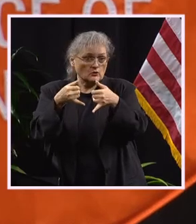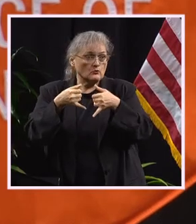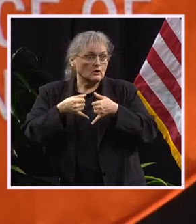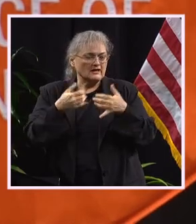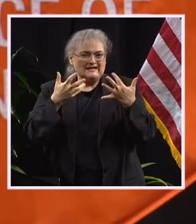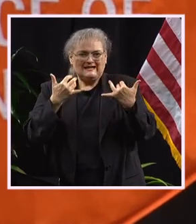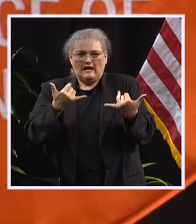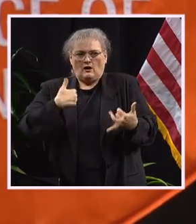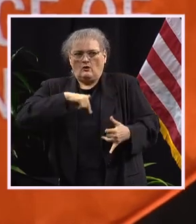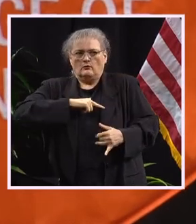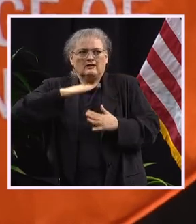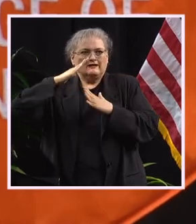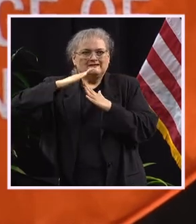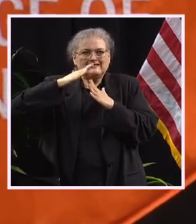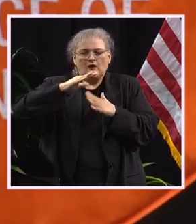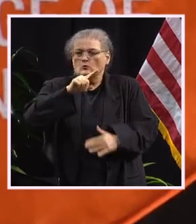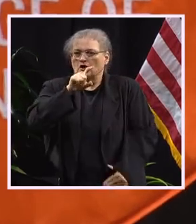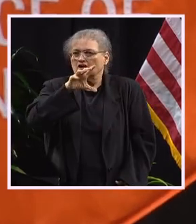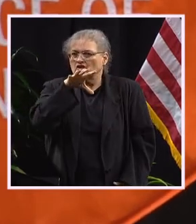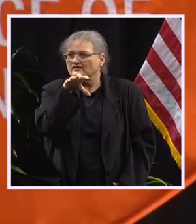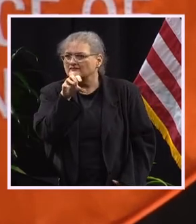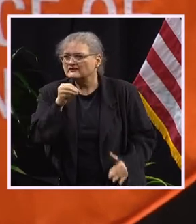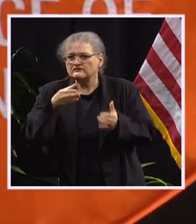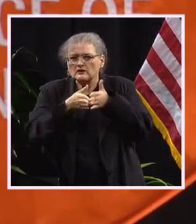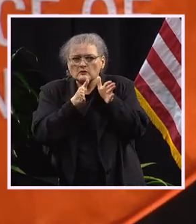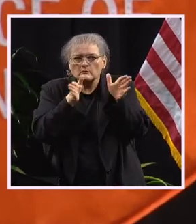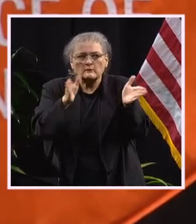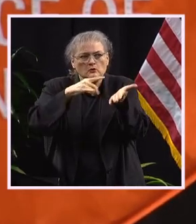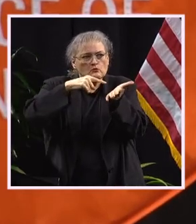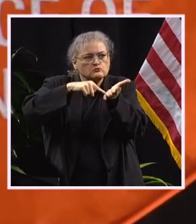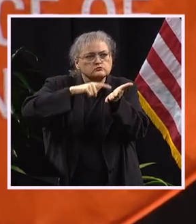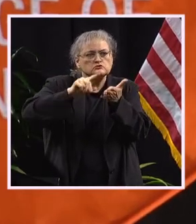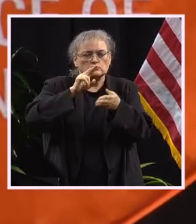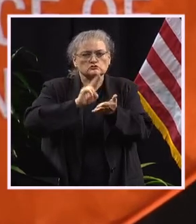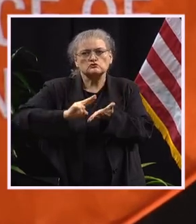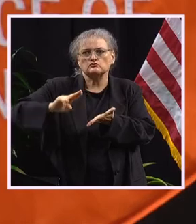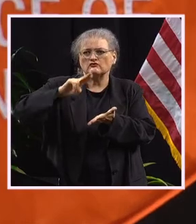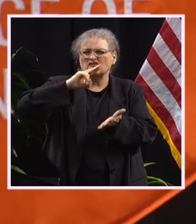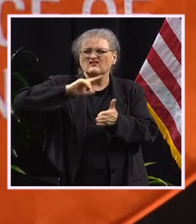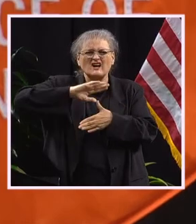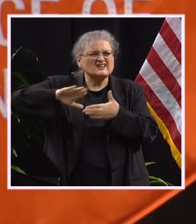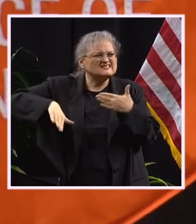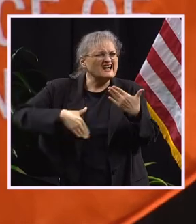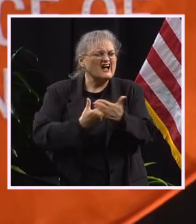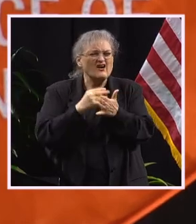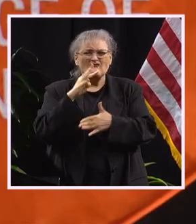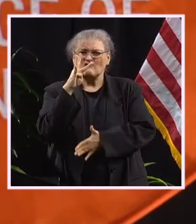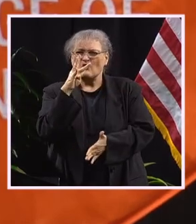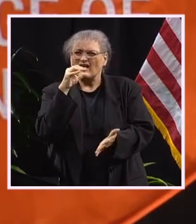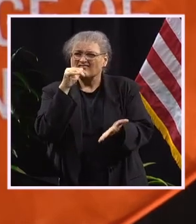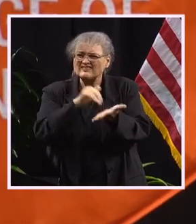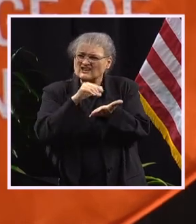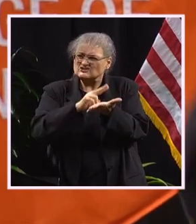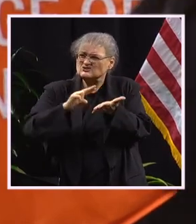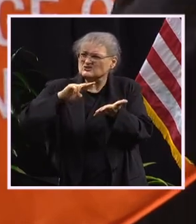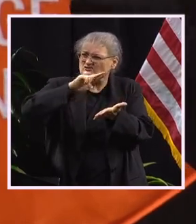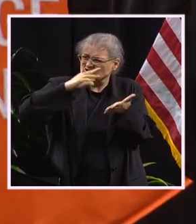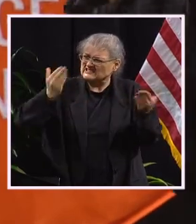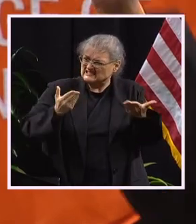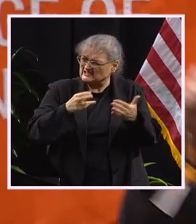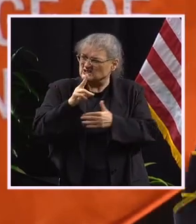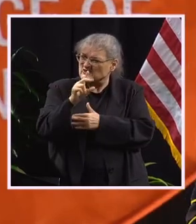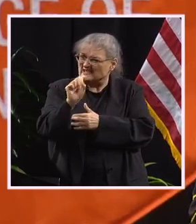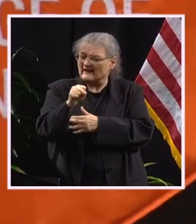in the top 150 public and private research universities across the 4,000 universities in this country.